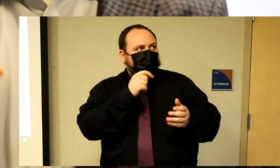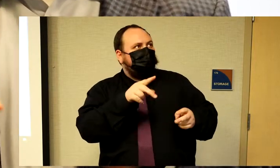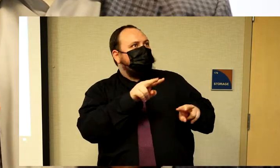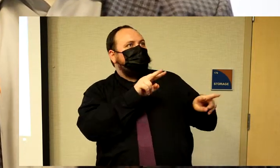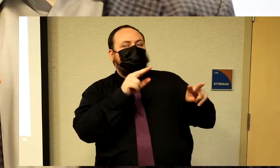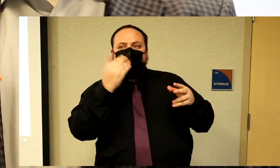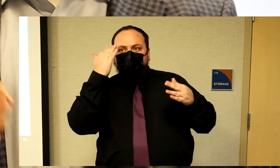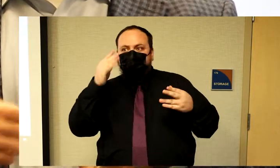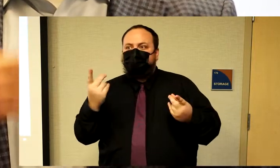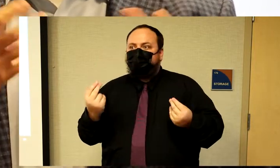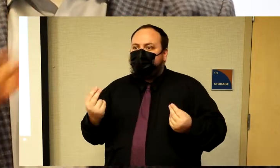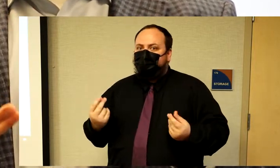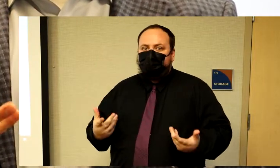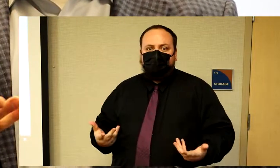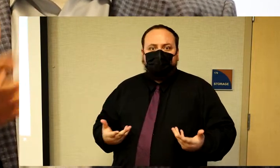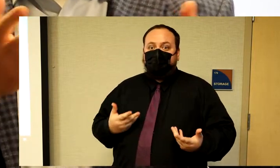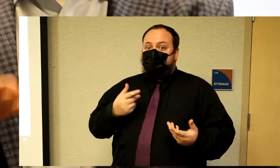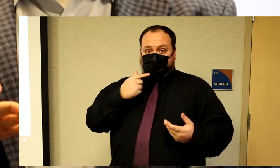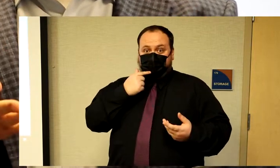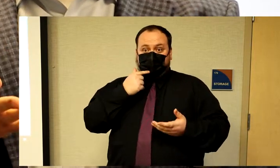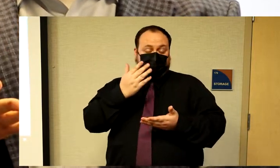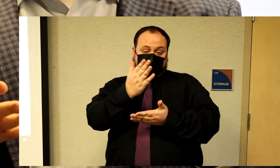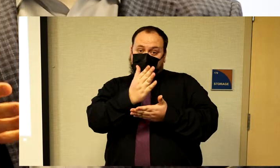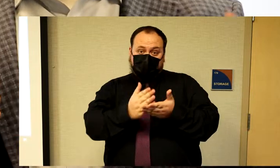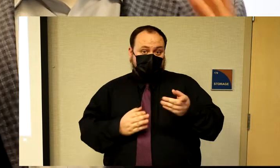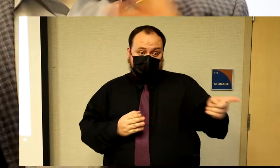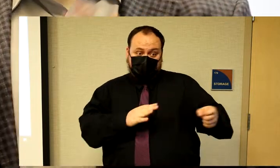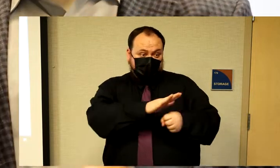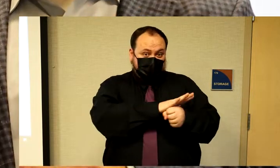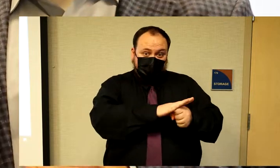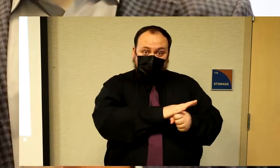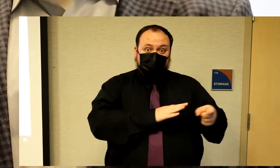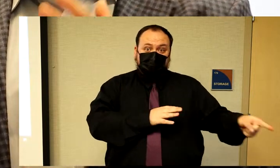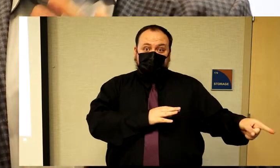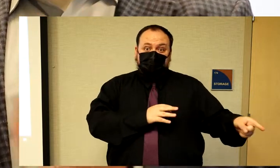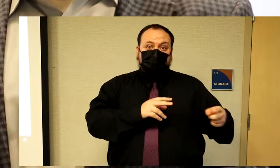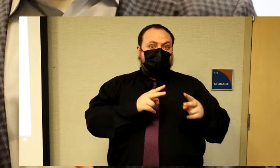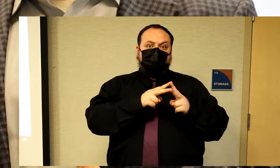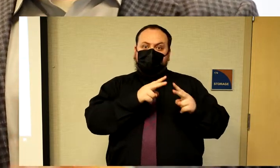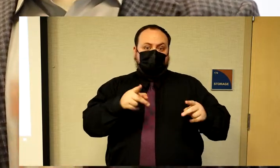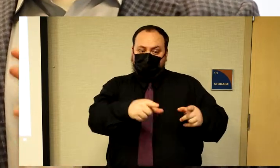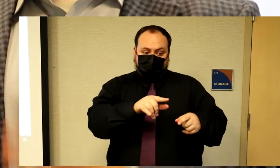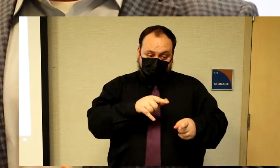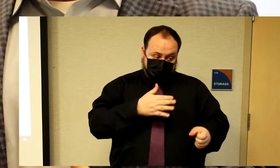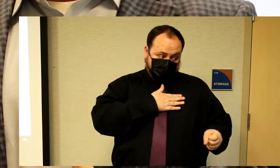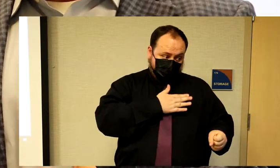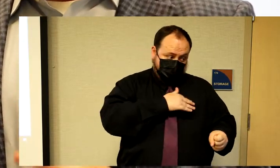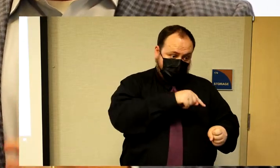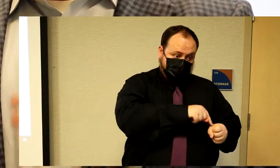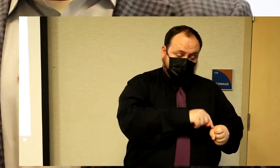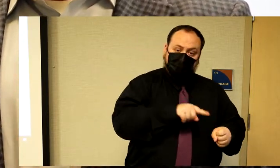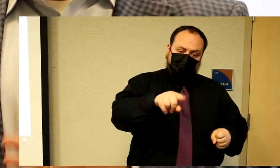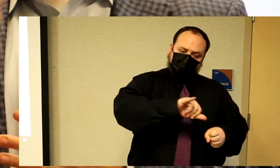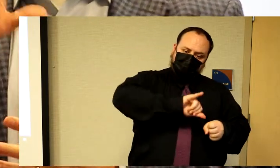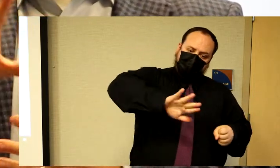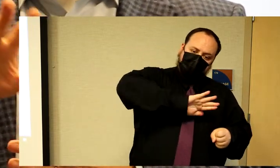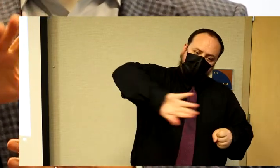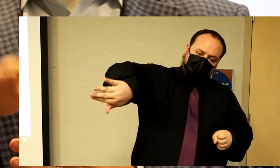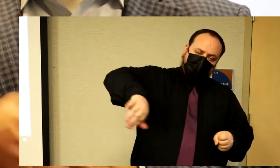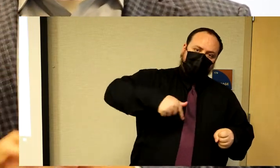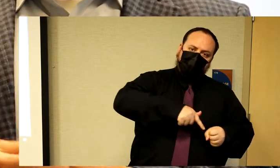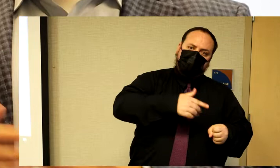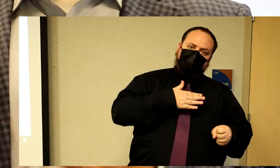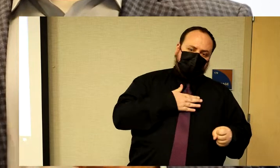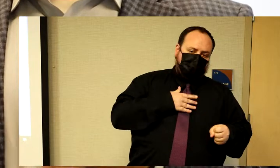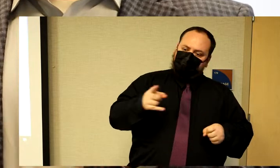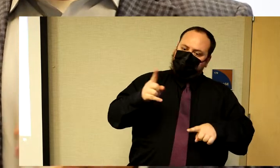decision, right? So some boards are very territorial. This is my district, you stay out of my area, this is mine, don't come into my